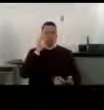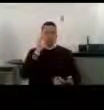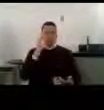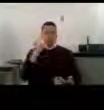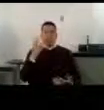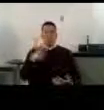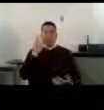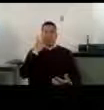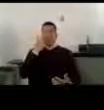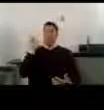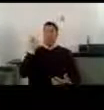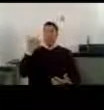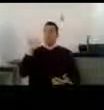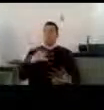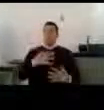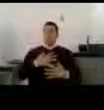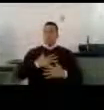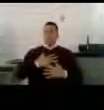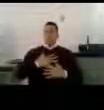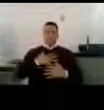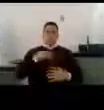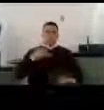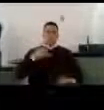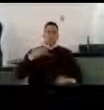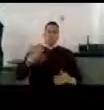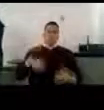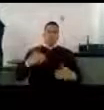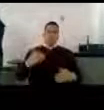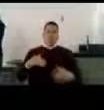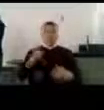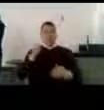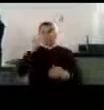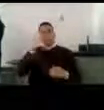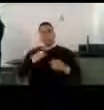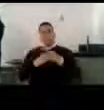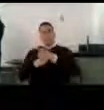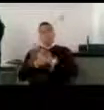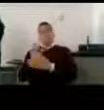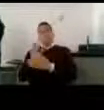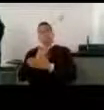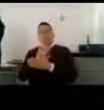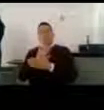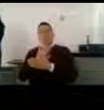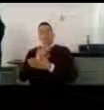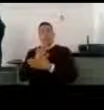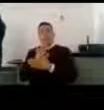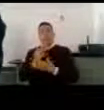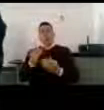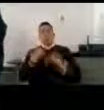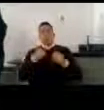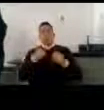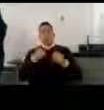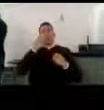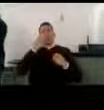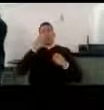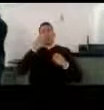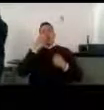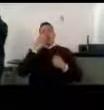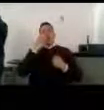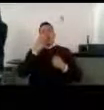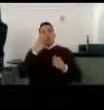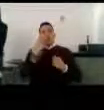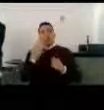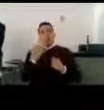anytime I see something like that, it makes me want to cry. But this film makes me cry in a beautiful way, because what I see is how far